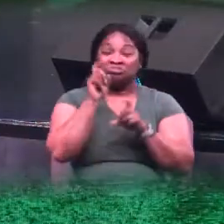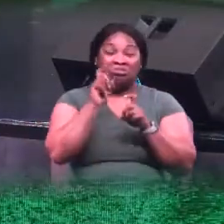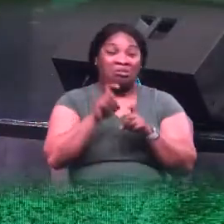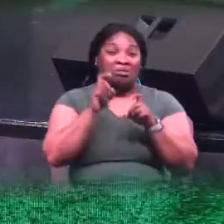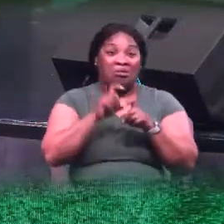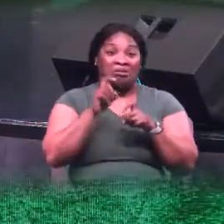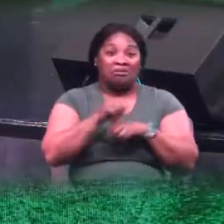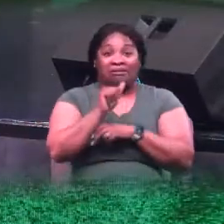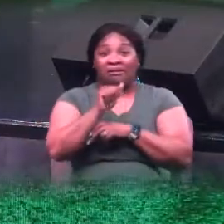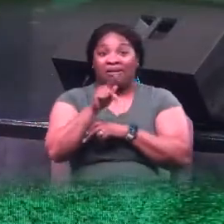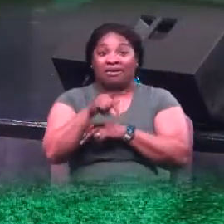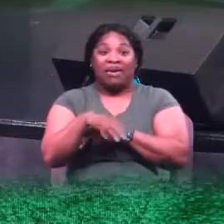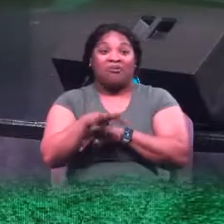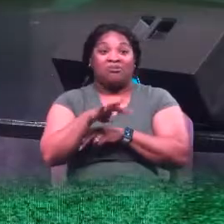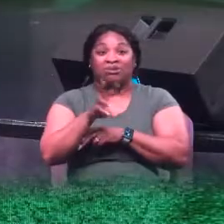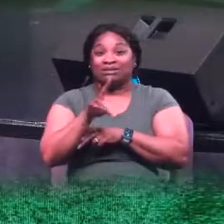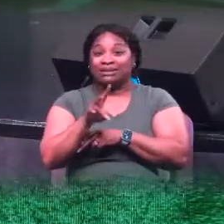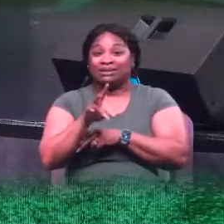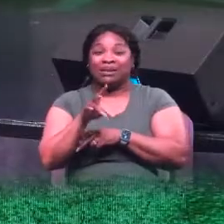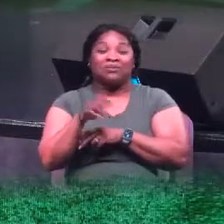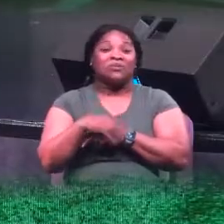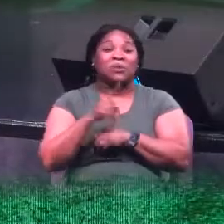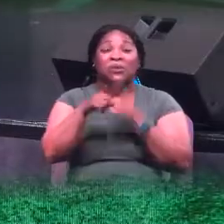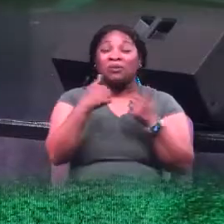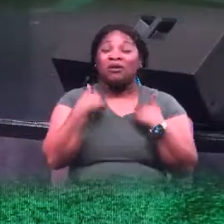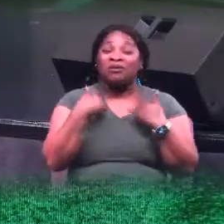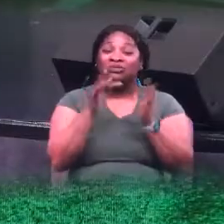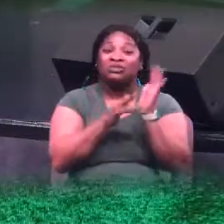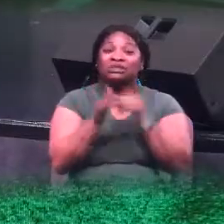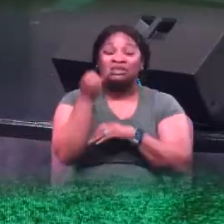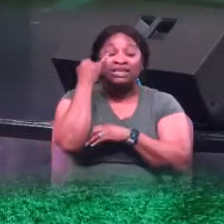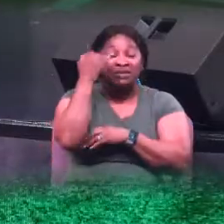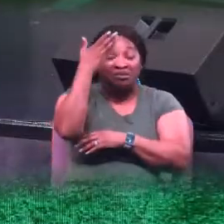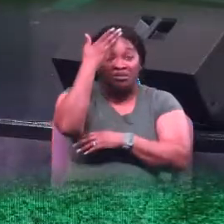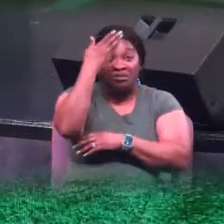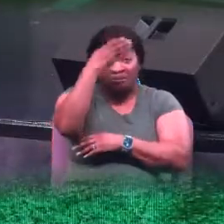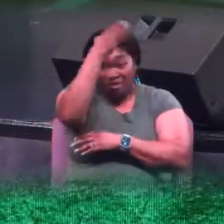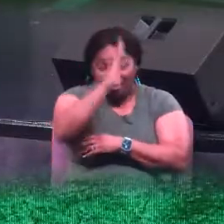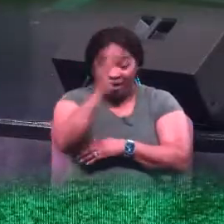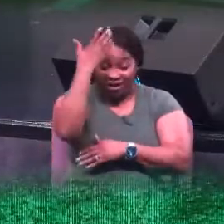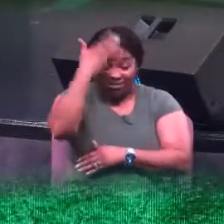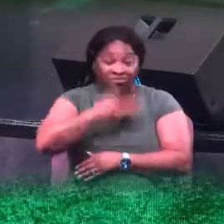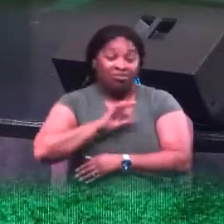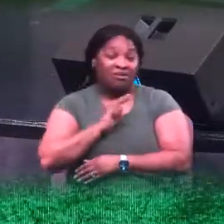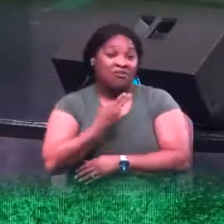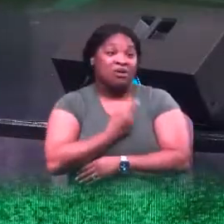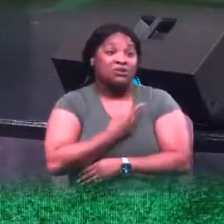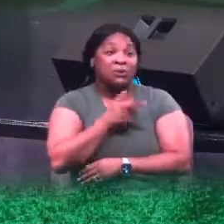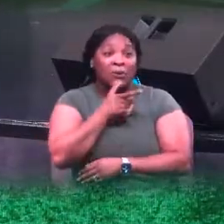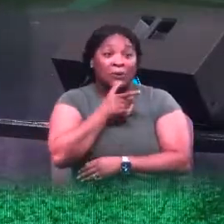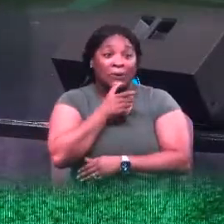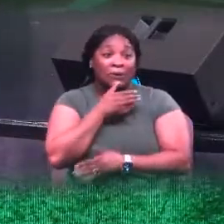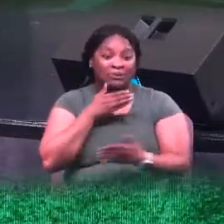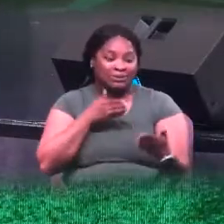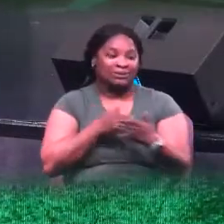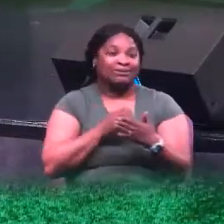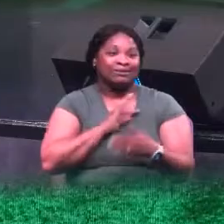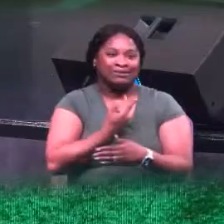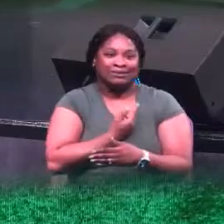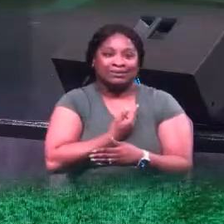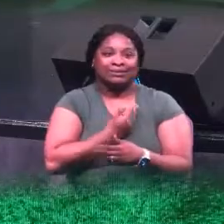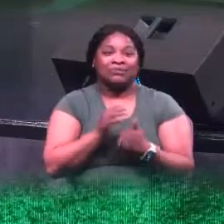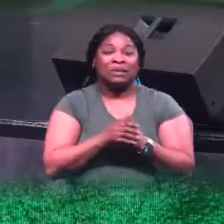need AK-47. When you got Jesus, if God be for us, he's bigger